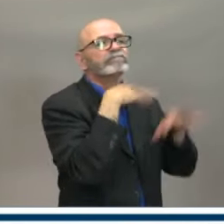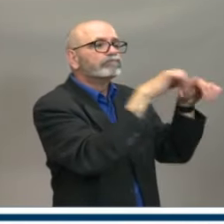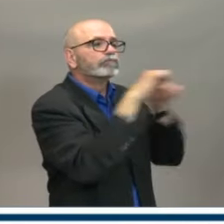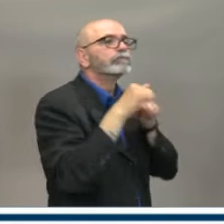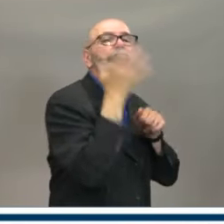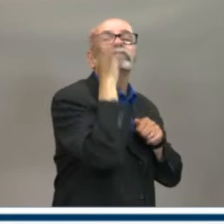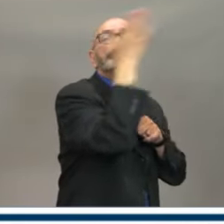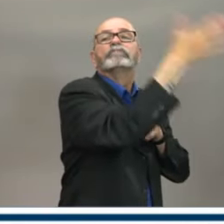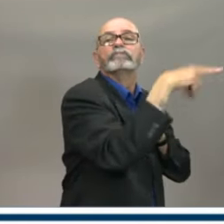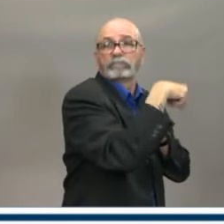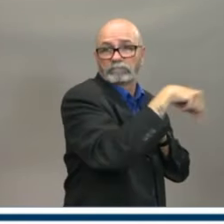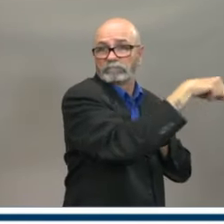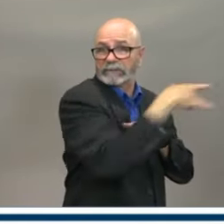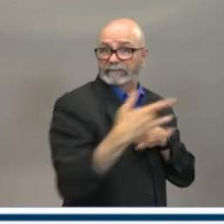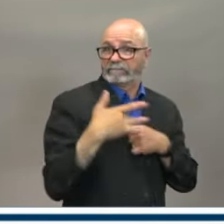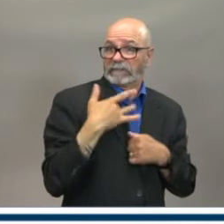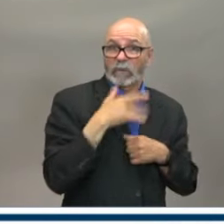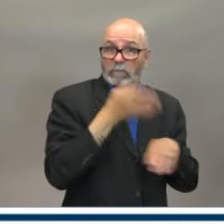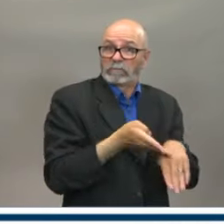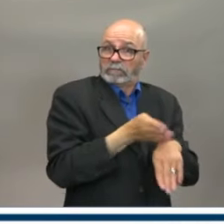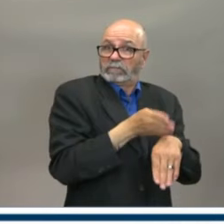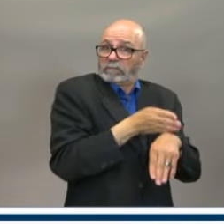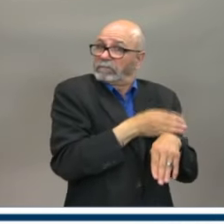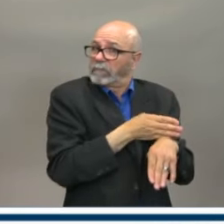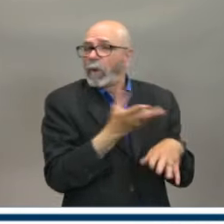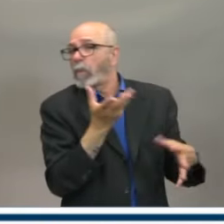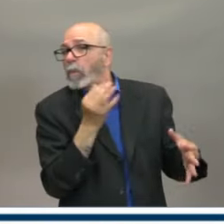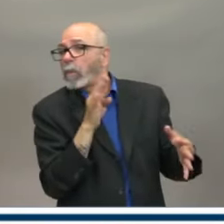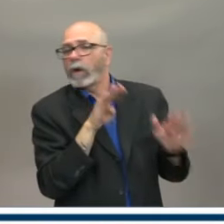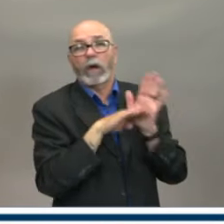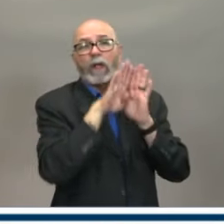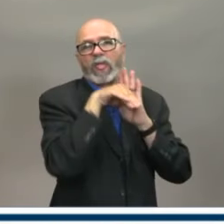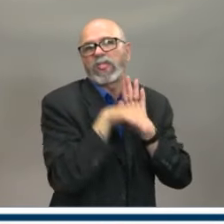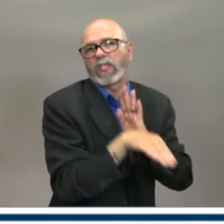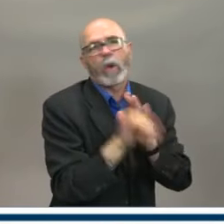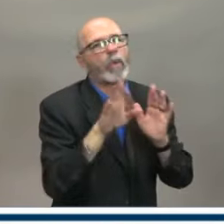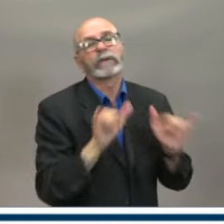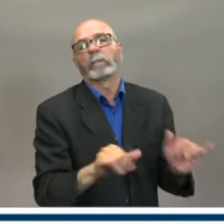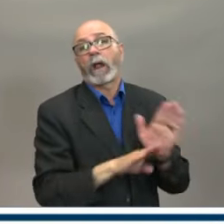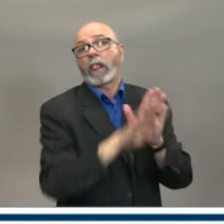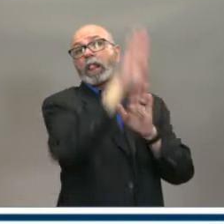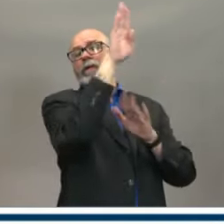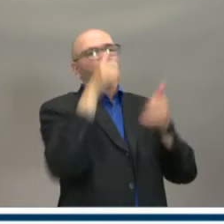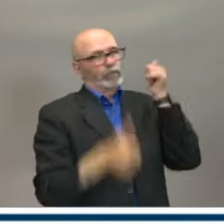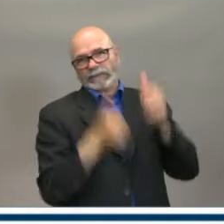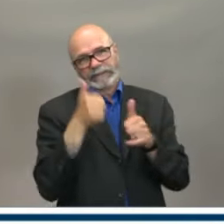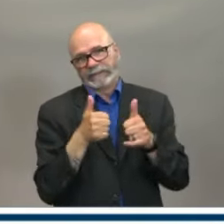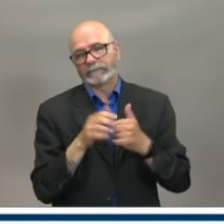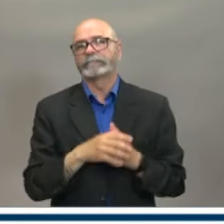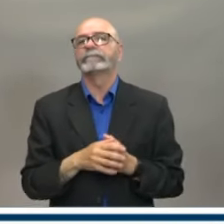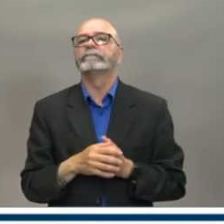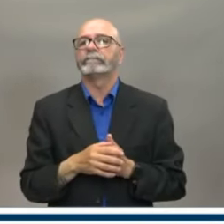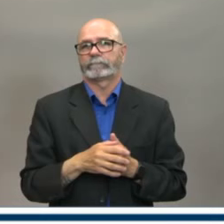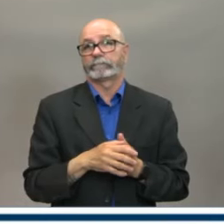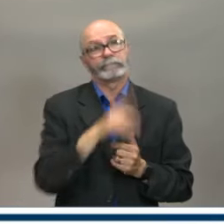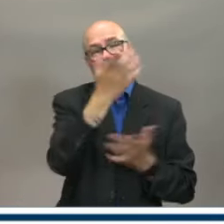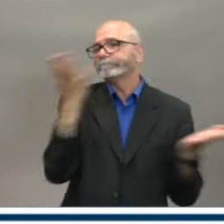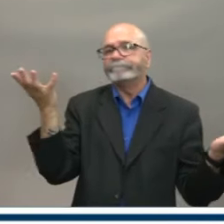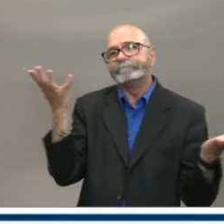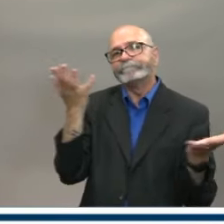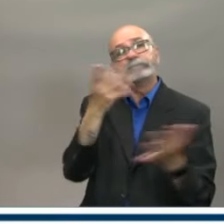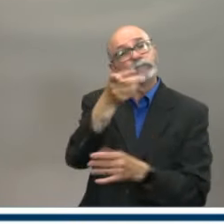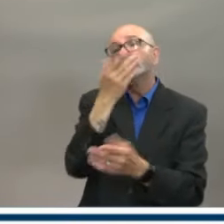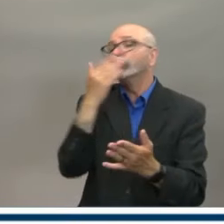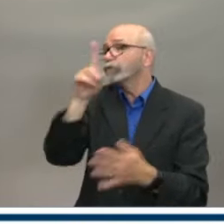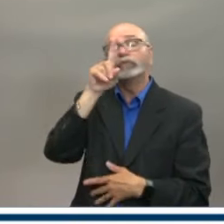of the outbreak there that you can report to us? Well, we're still. You're right. We are having. The good news